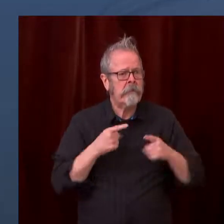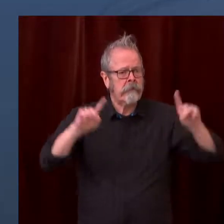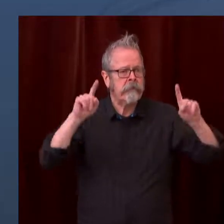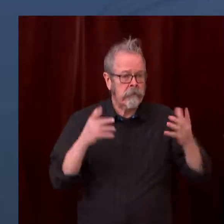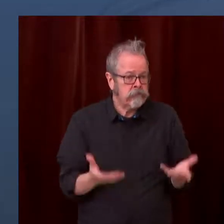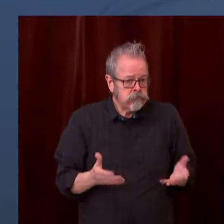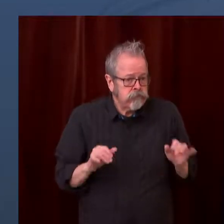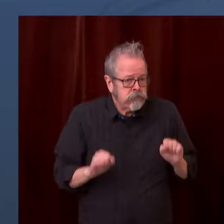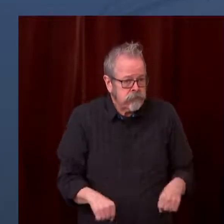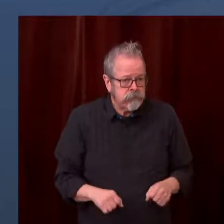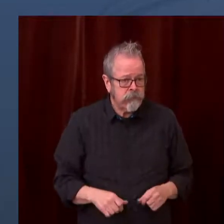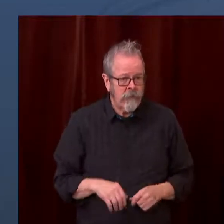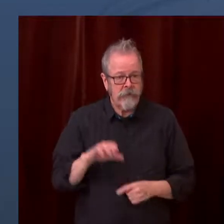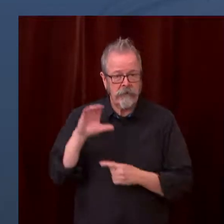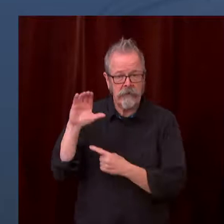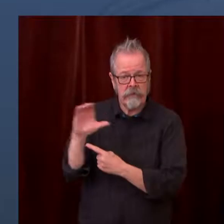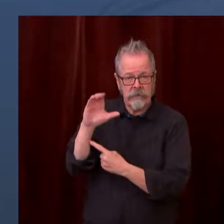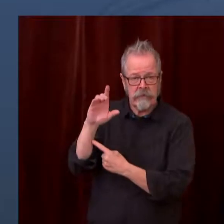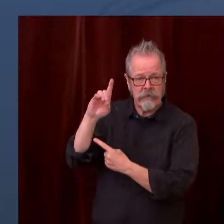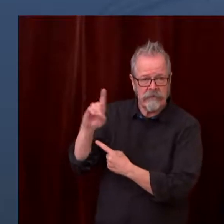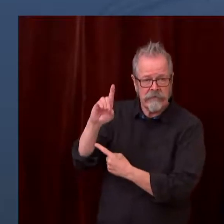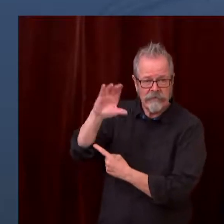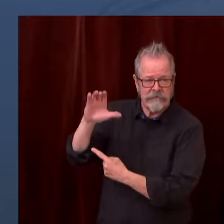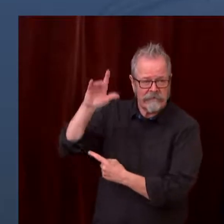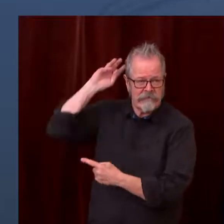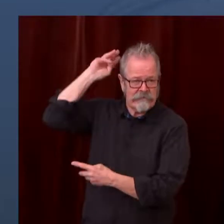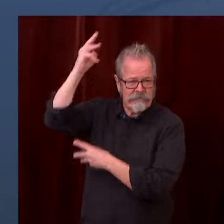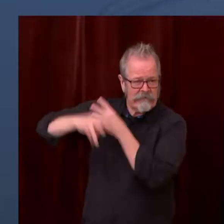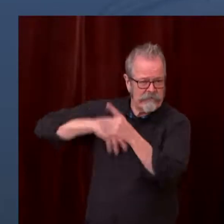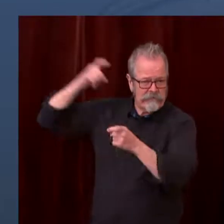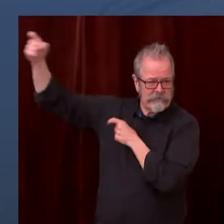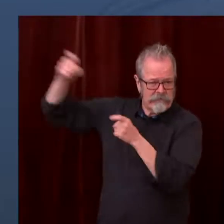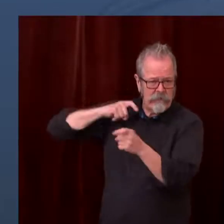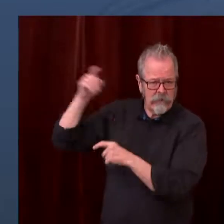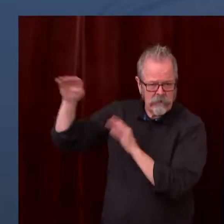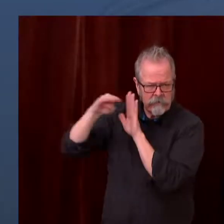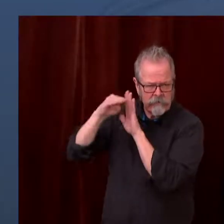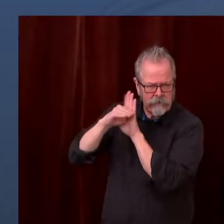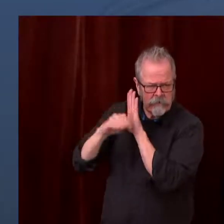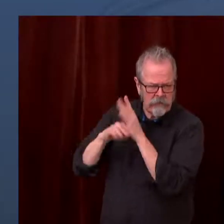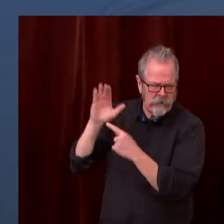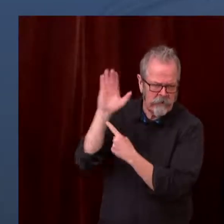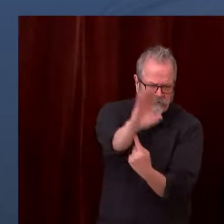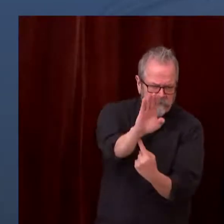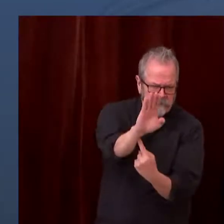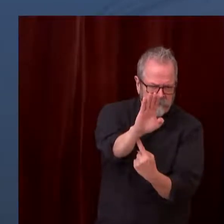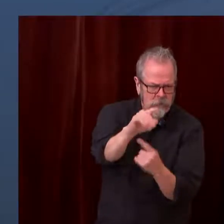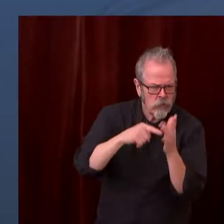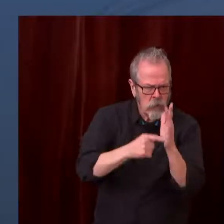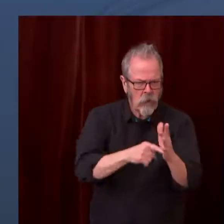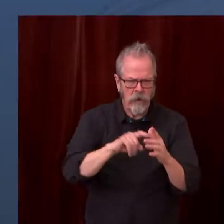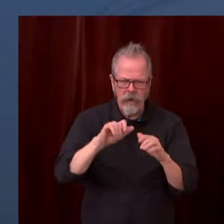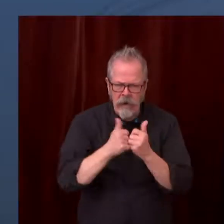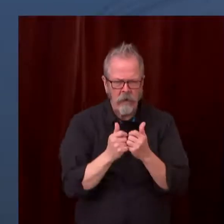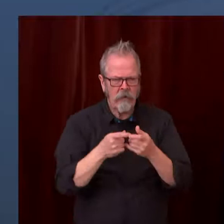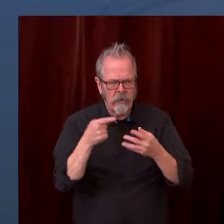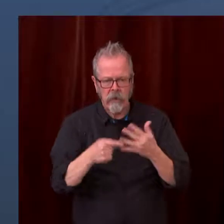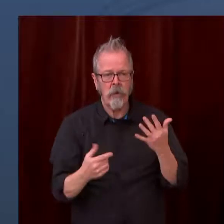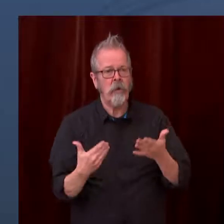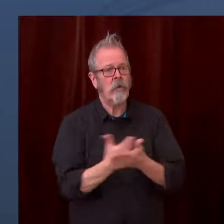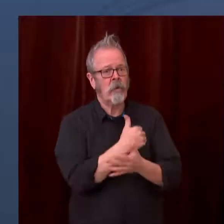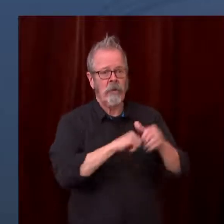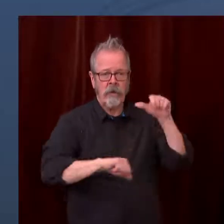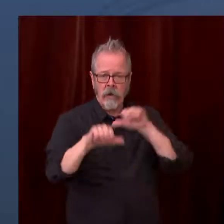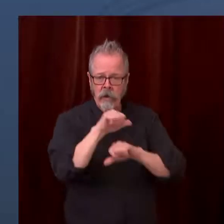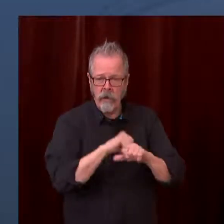guideline. It is a safe approach. Will we ever change it? There's a possibility. As we know more about science, as vaccines become more